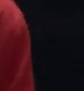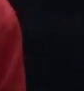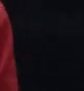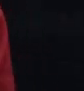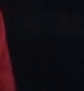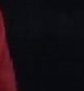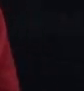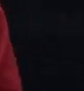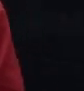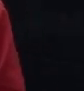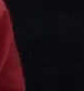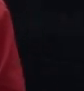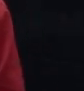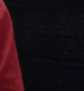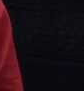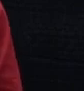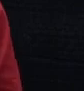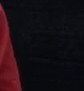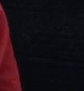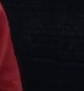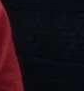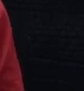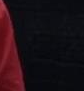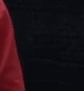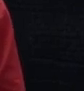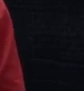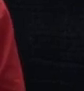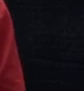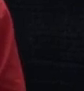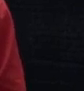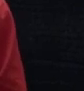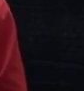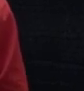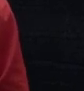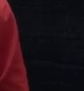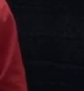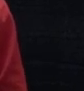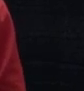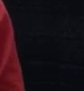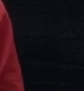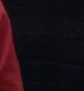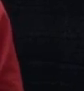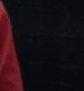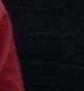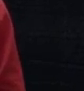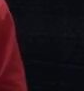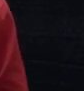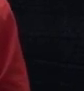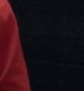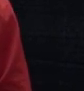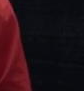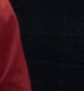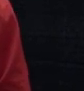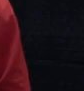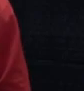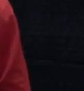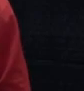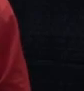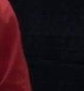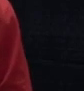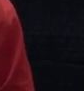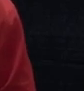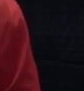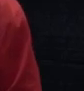I can tell you, for a lot of folks that come to this event annually, that's how they know Lori. They see her